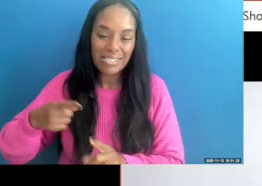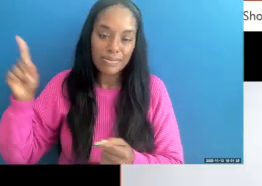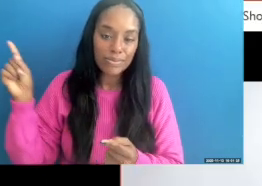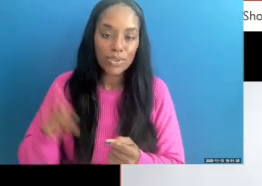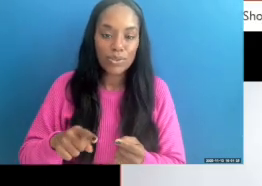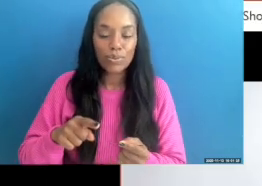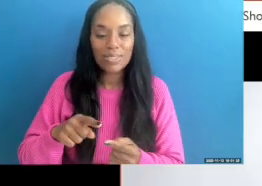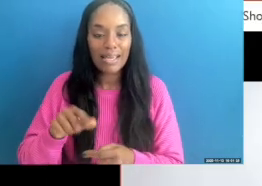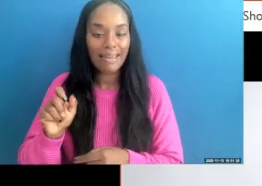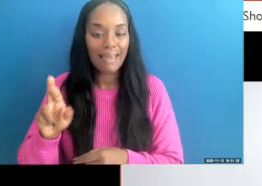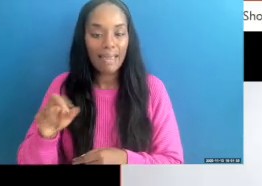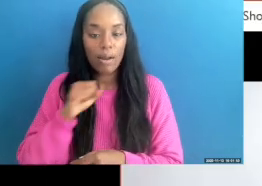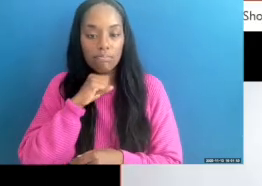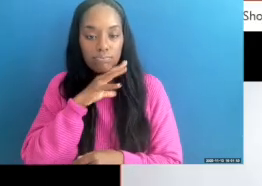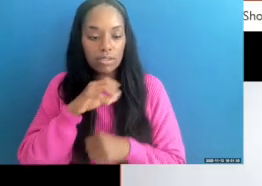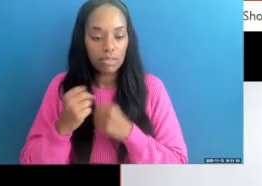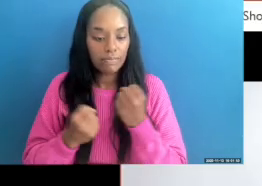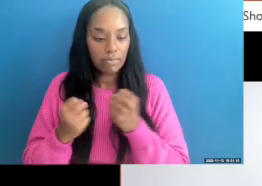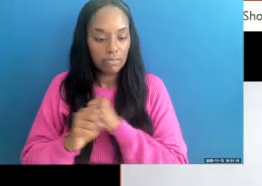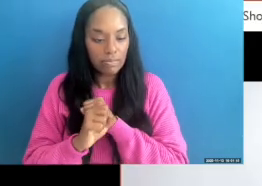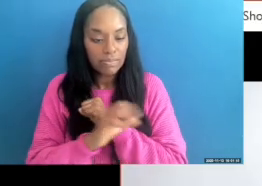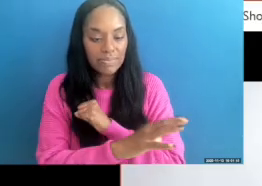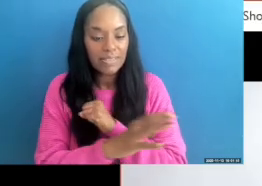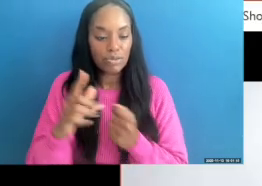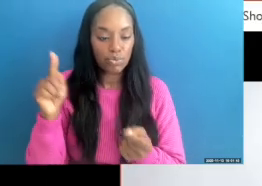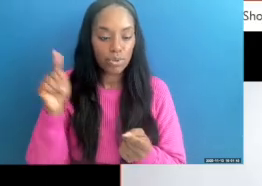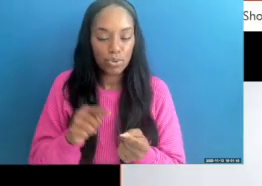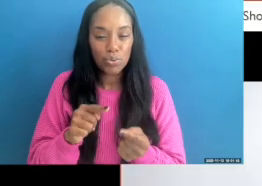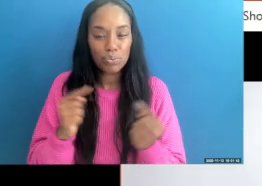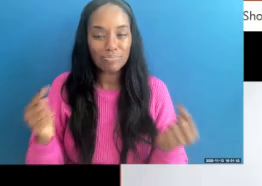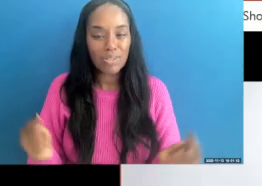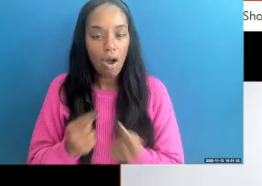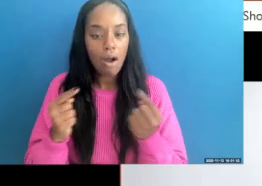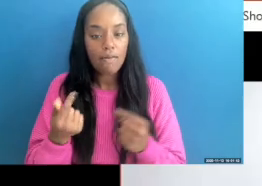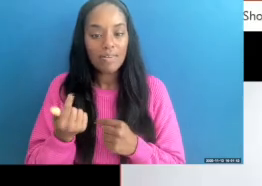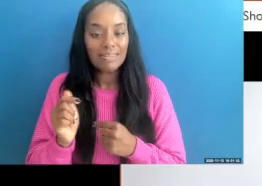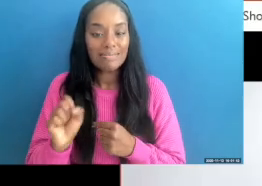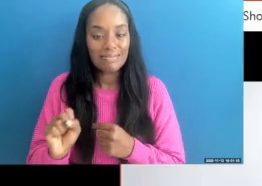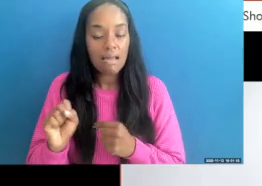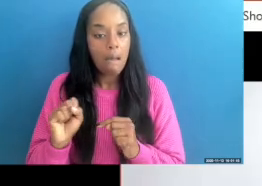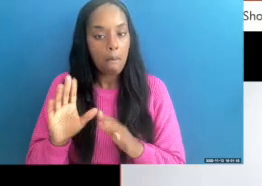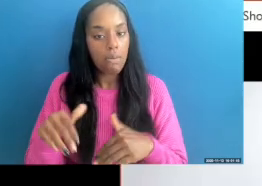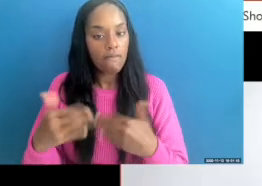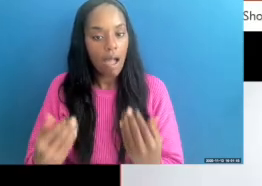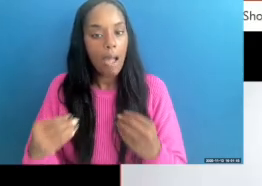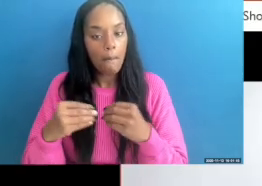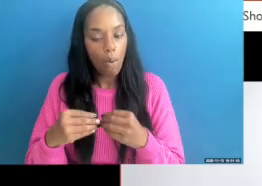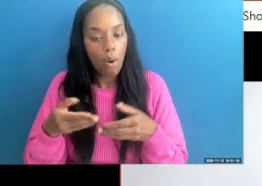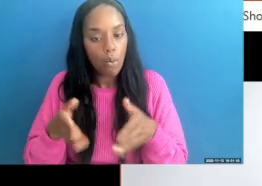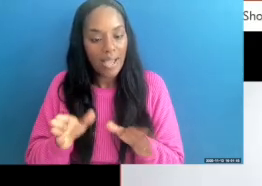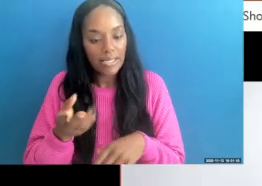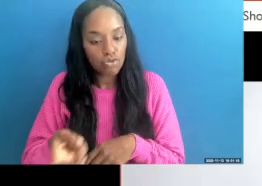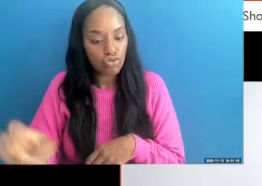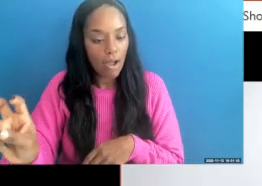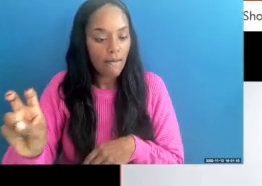and can hurt our health by reducing harmful gases, give people more ways to travel, like better buses, bike